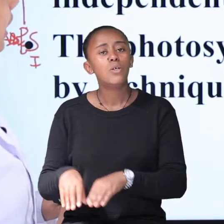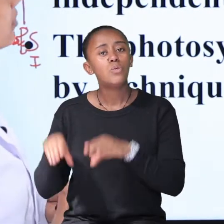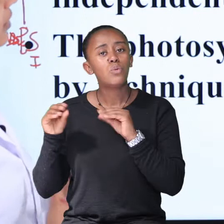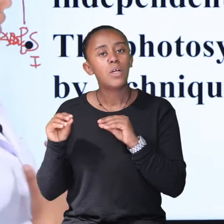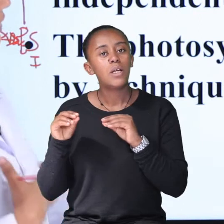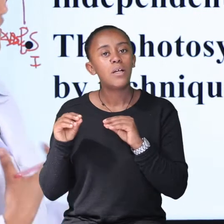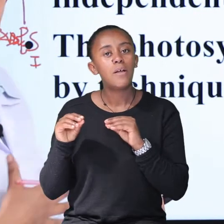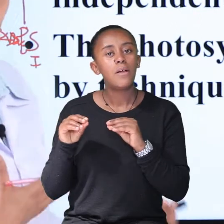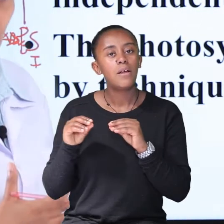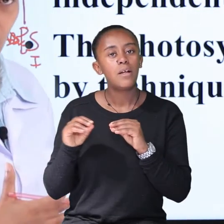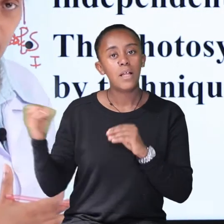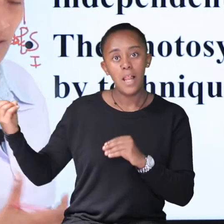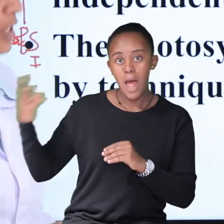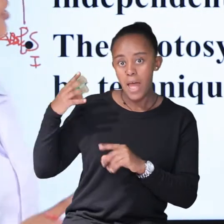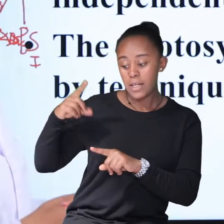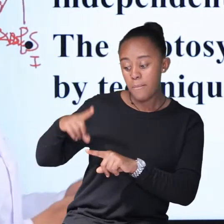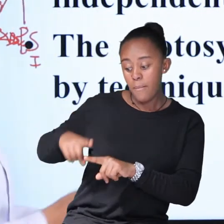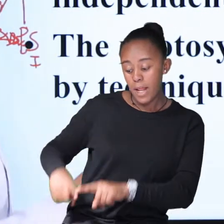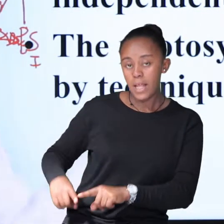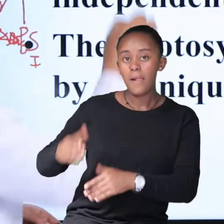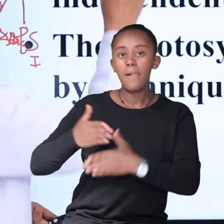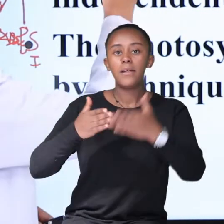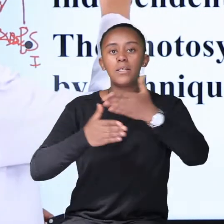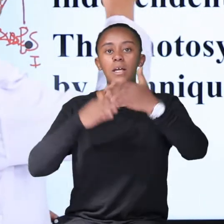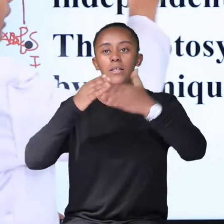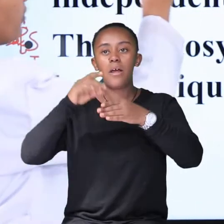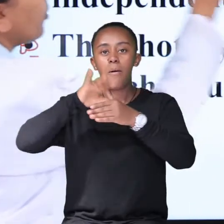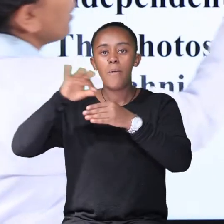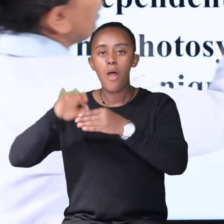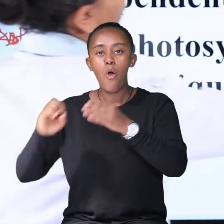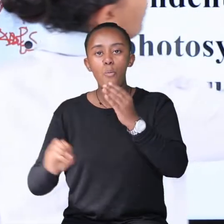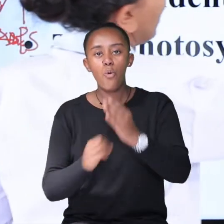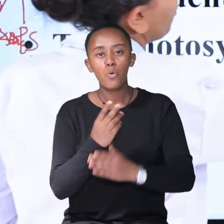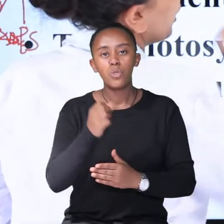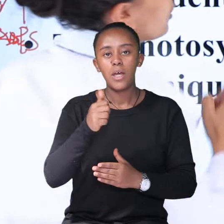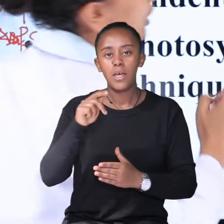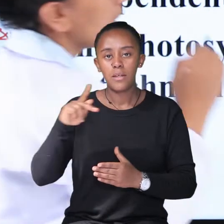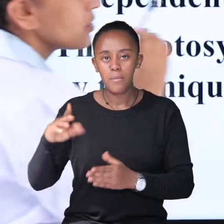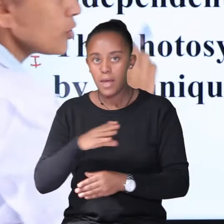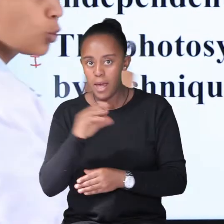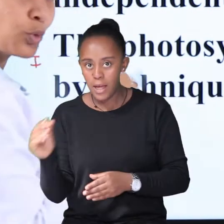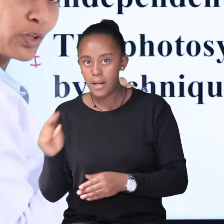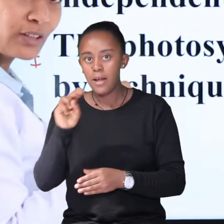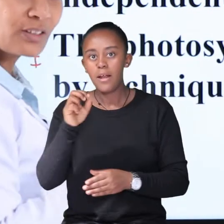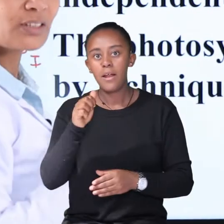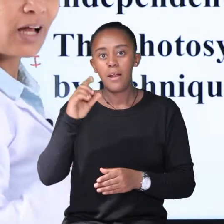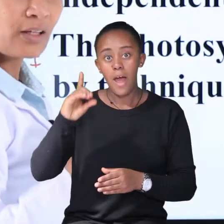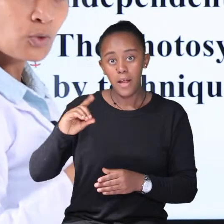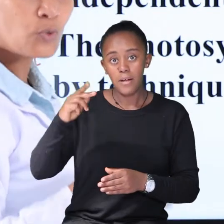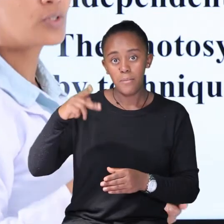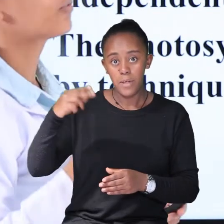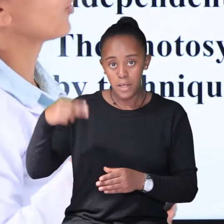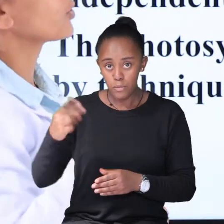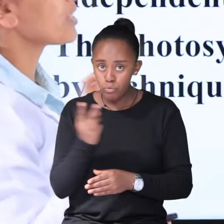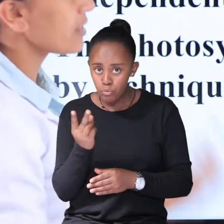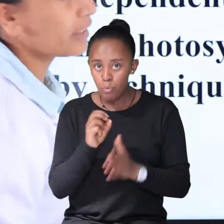we said, in light-dependent stage, the plant produce ATP and NADPH. These two products